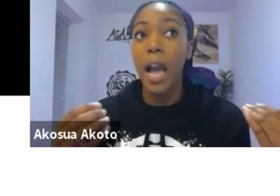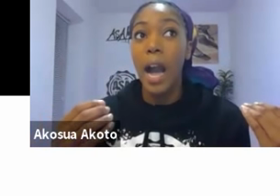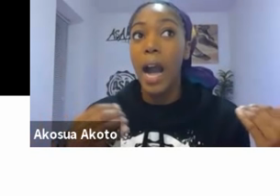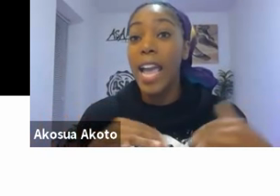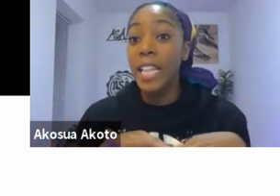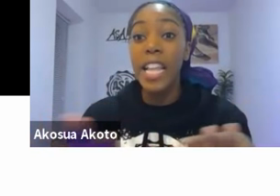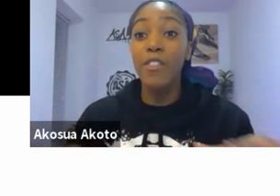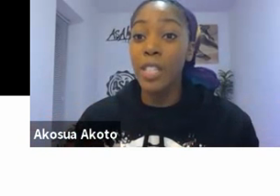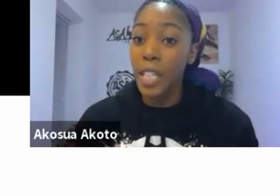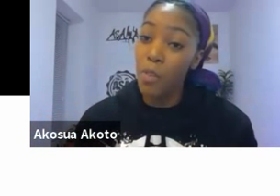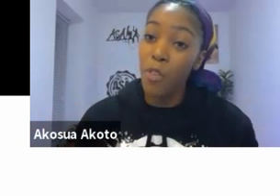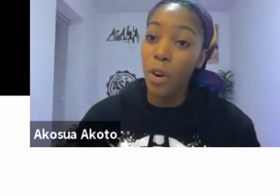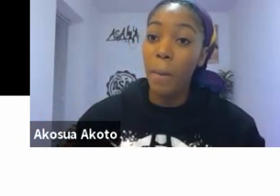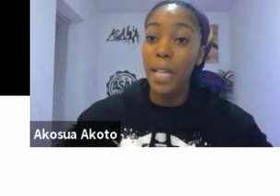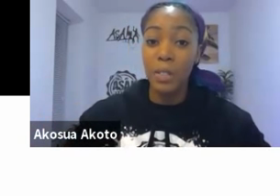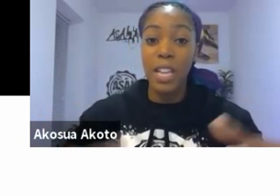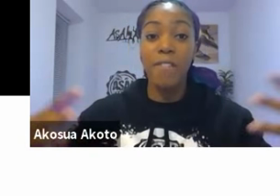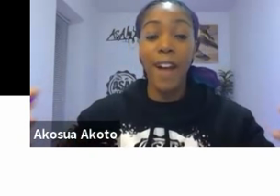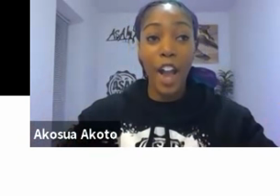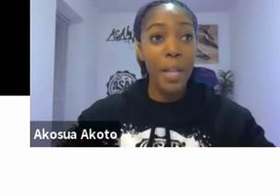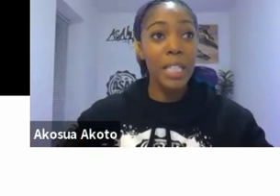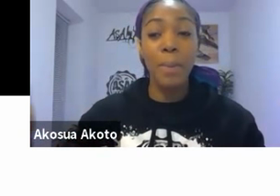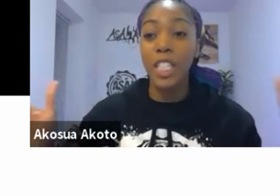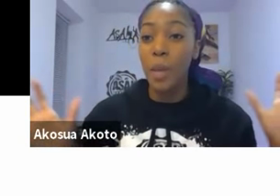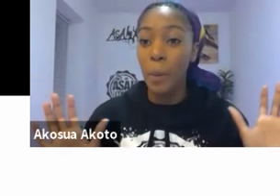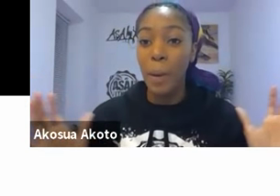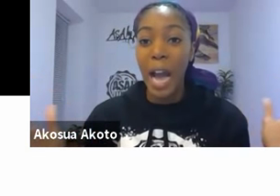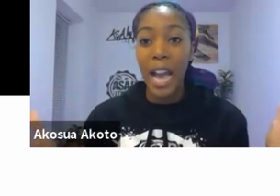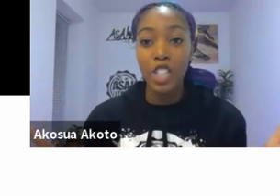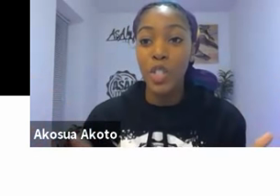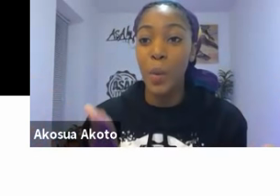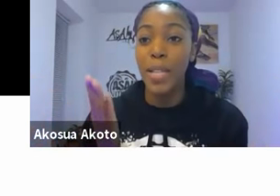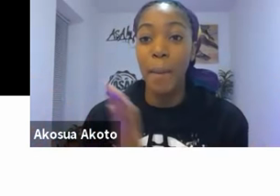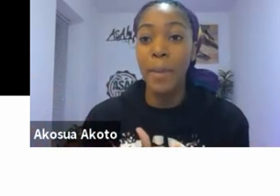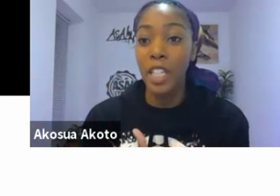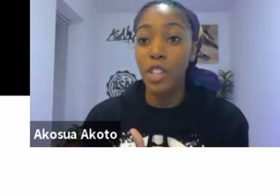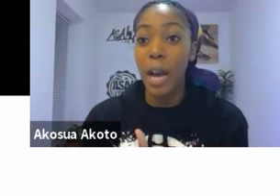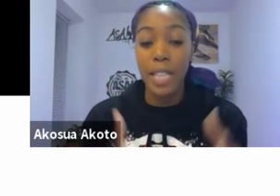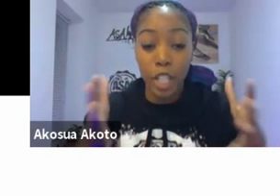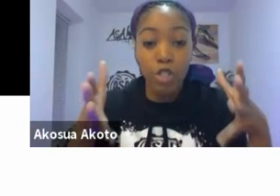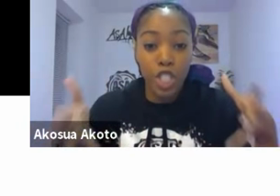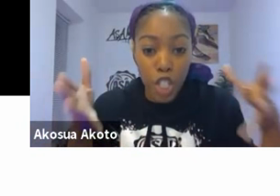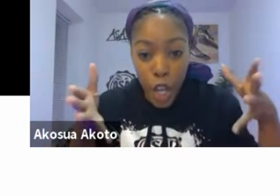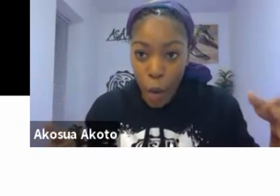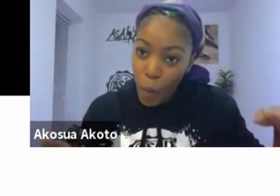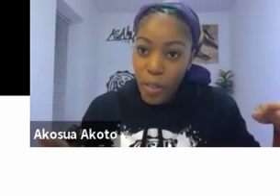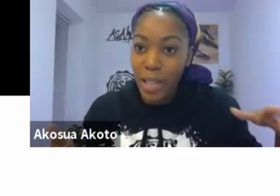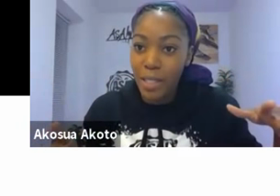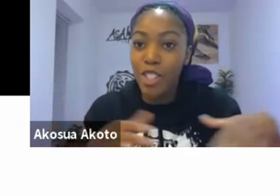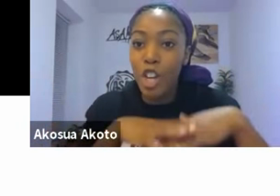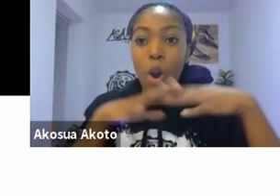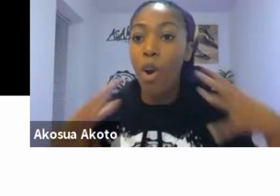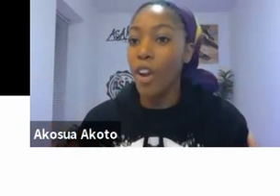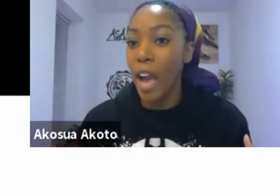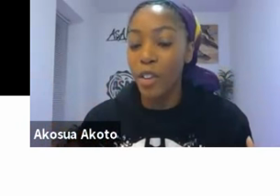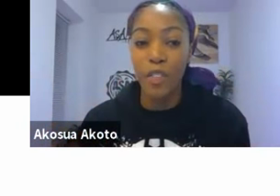started, I had never done it before, but it was the environment, it's a bunch of people behind you. And then when that beat drops, like you just go, like